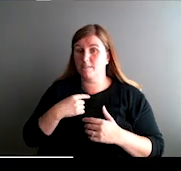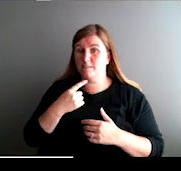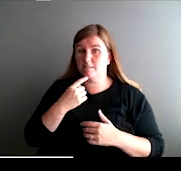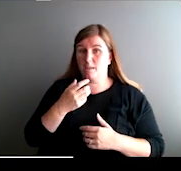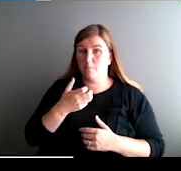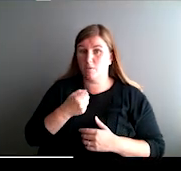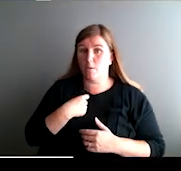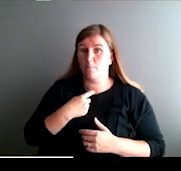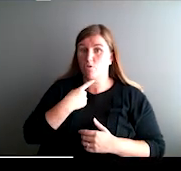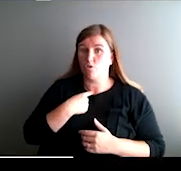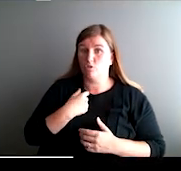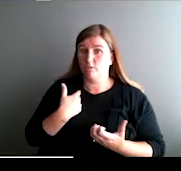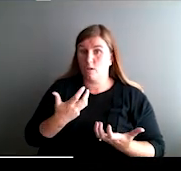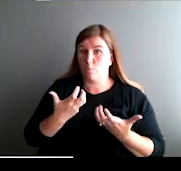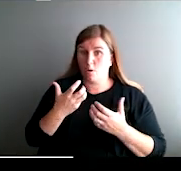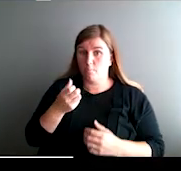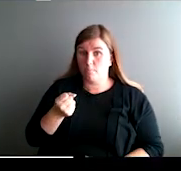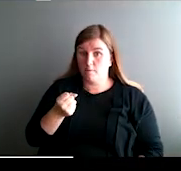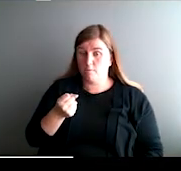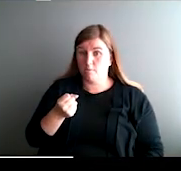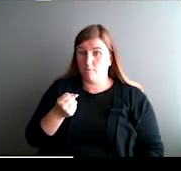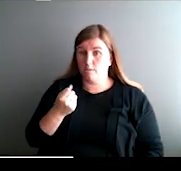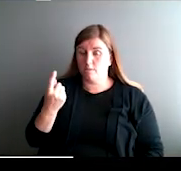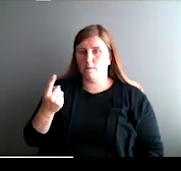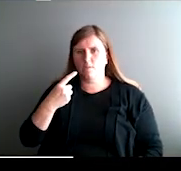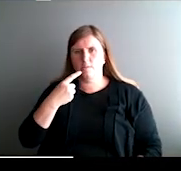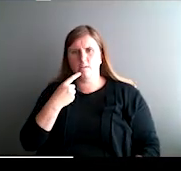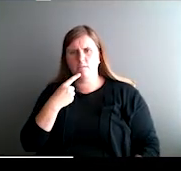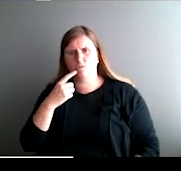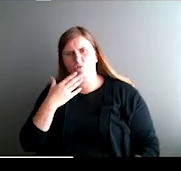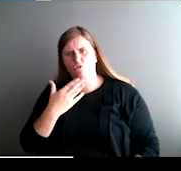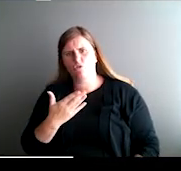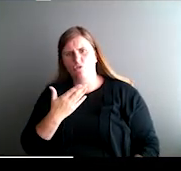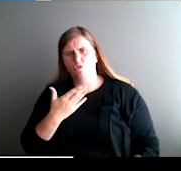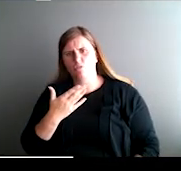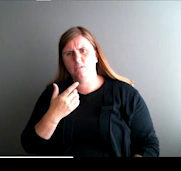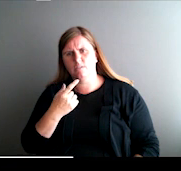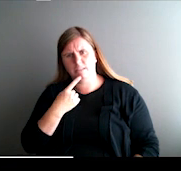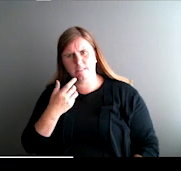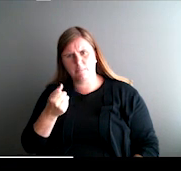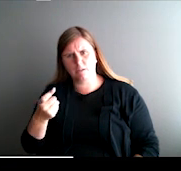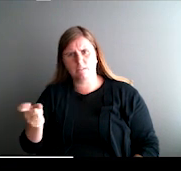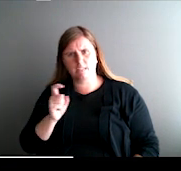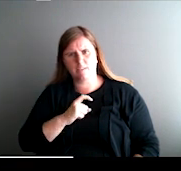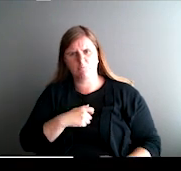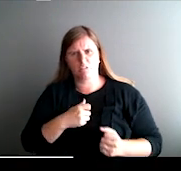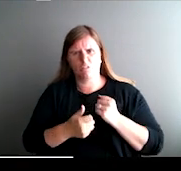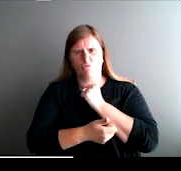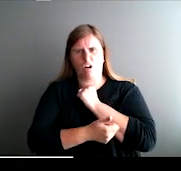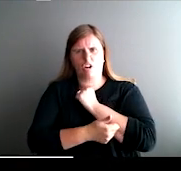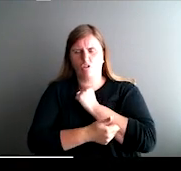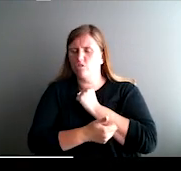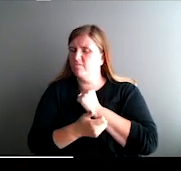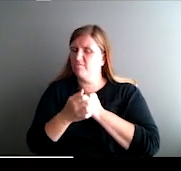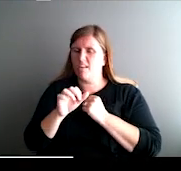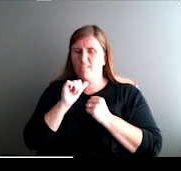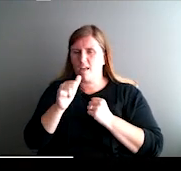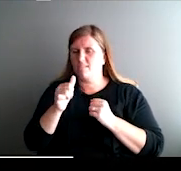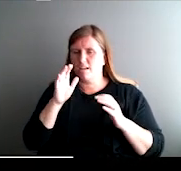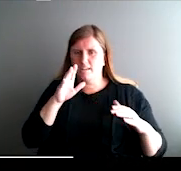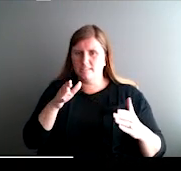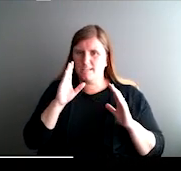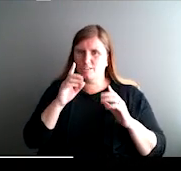I'm thirsty and I want some milk, and somebody says, oh, good saying milk, and gives me a cracker, that's not attending to the